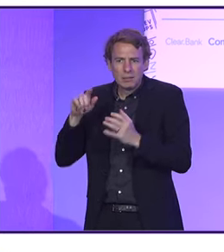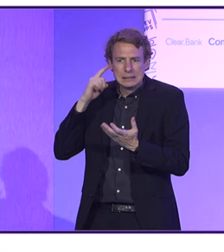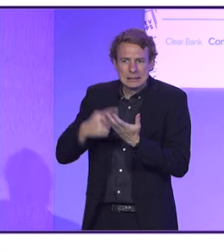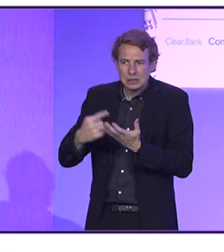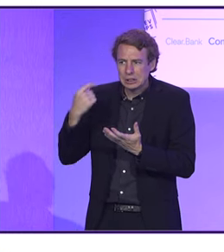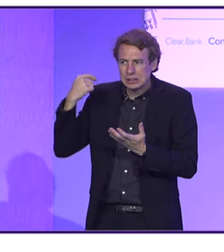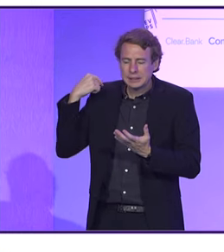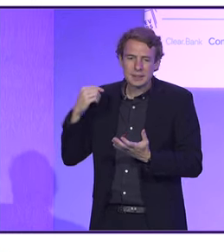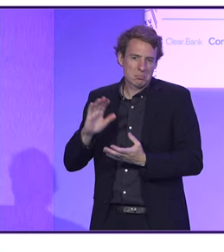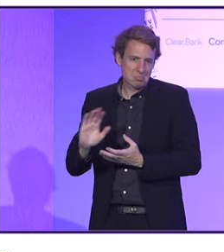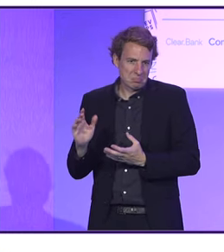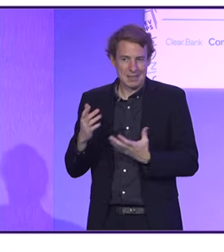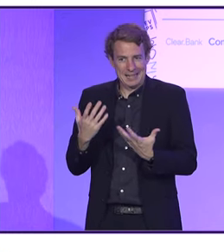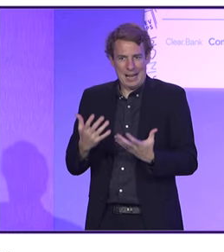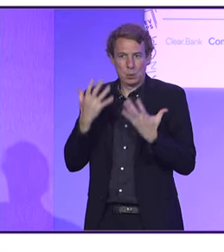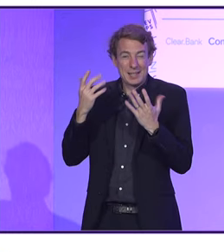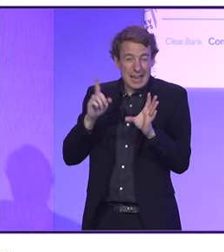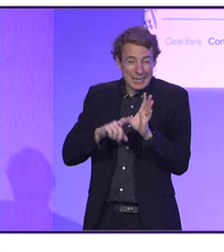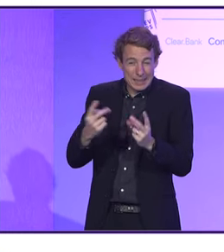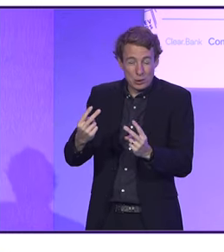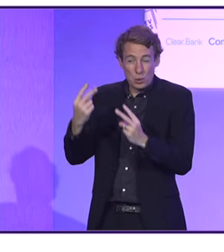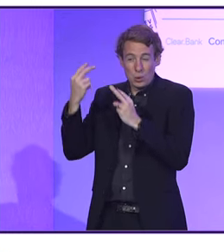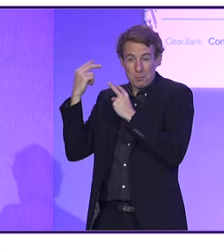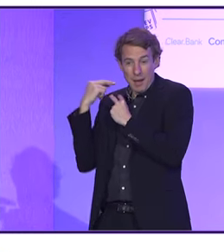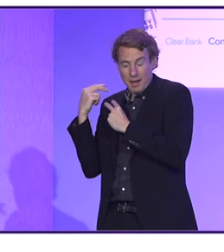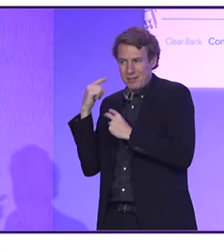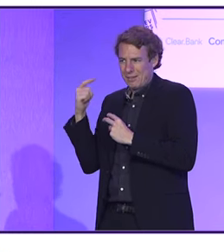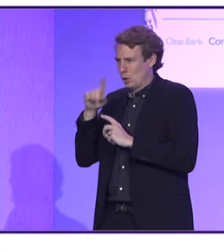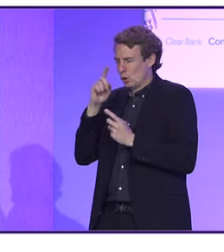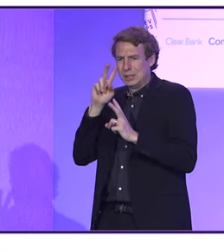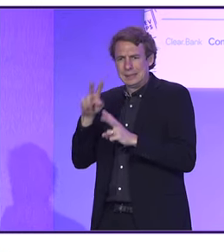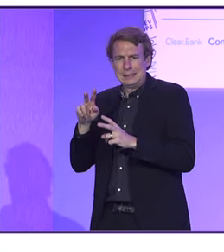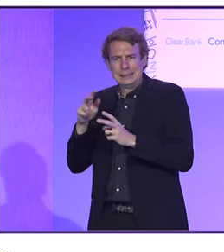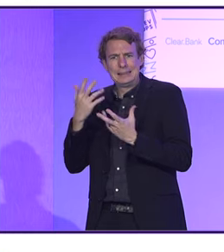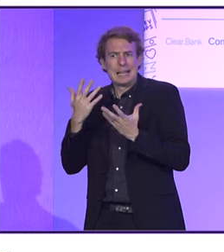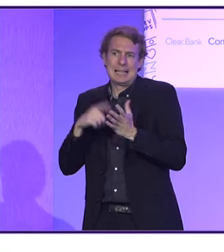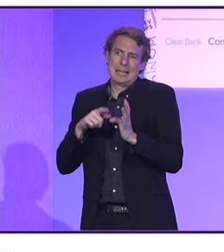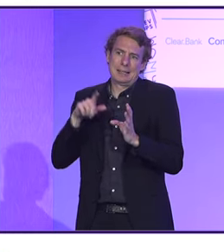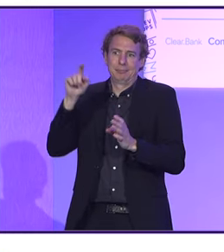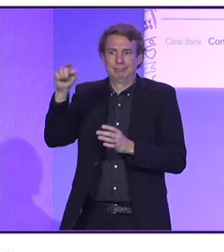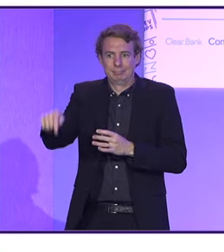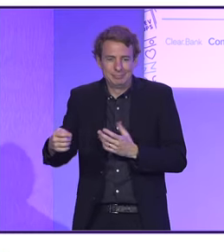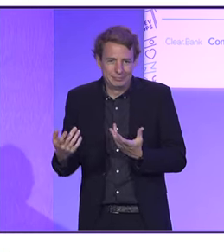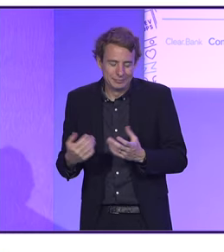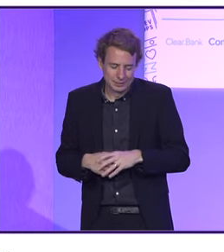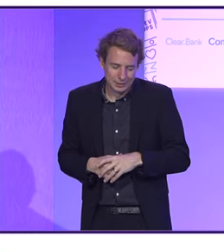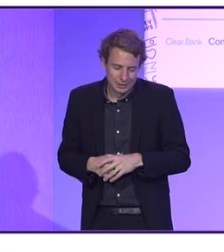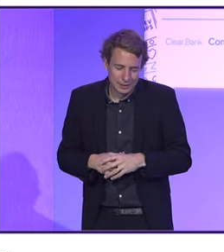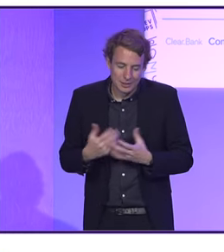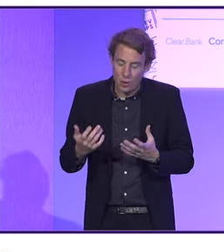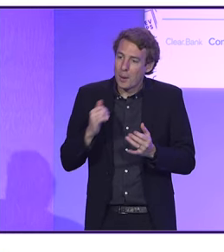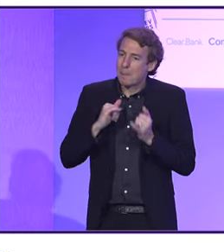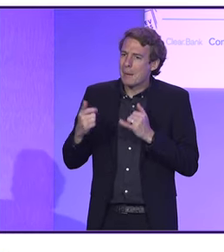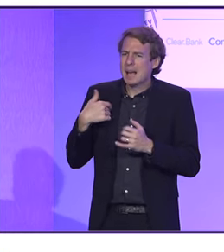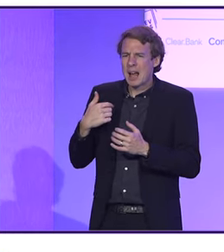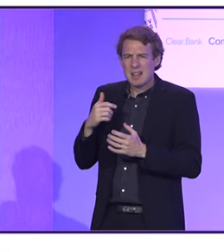benefit of 10 years of hindsight. The people making these decisions did not have the benefit of 10 years of foresight. So I may occasionally criticize some